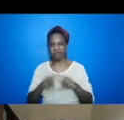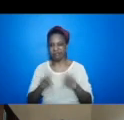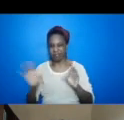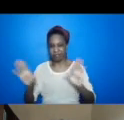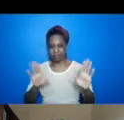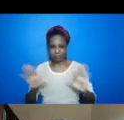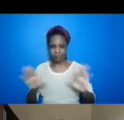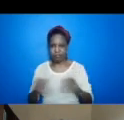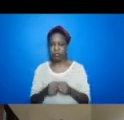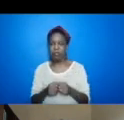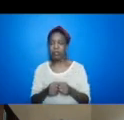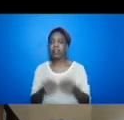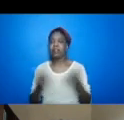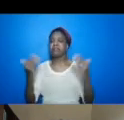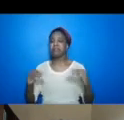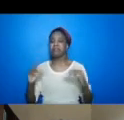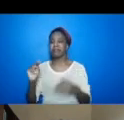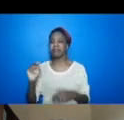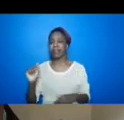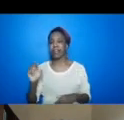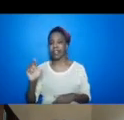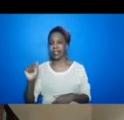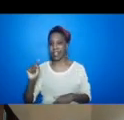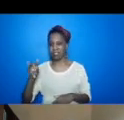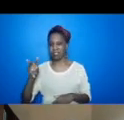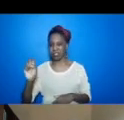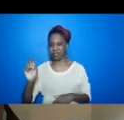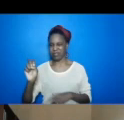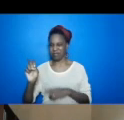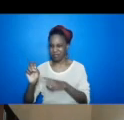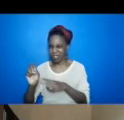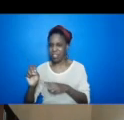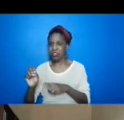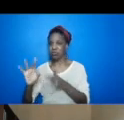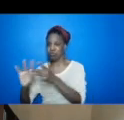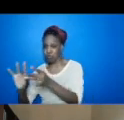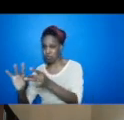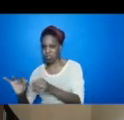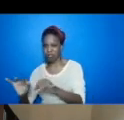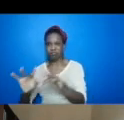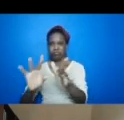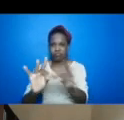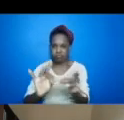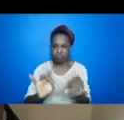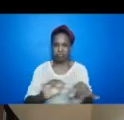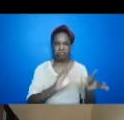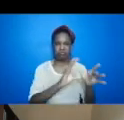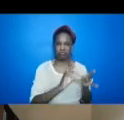many stories. So the narrative framing makes several stories, several